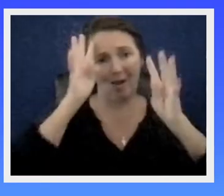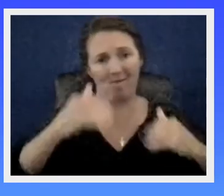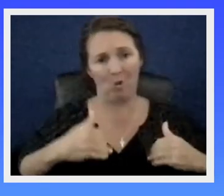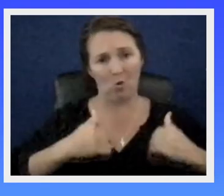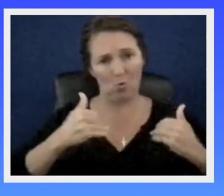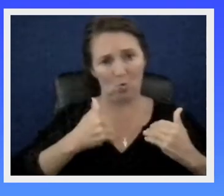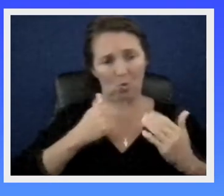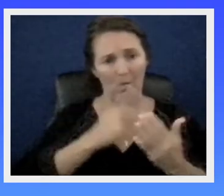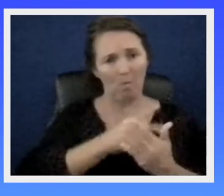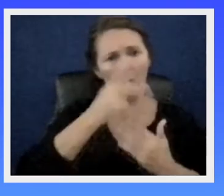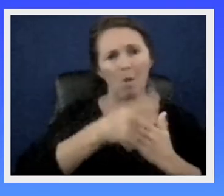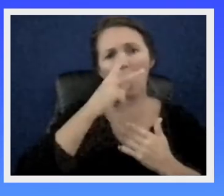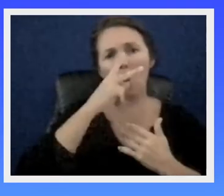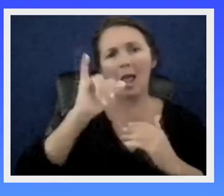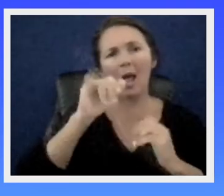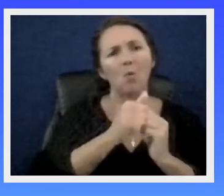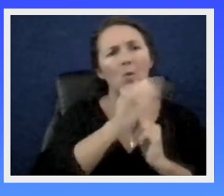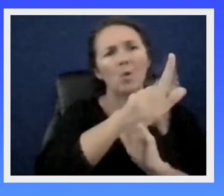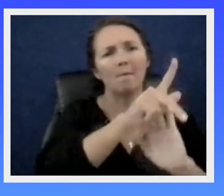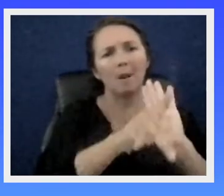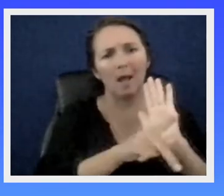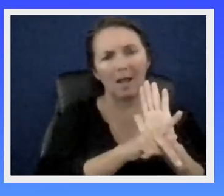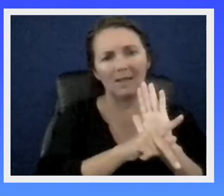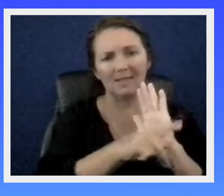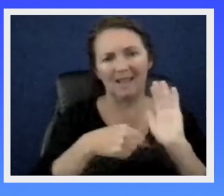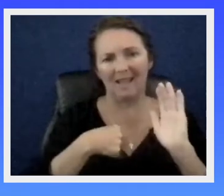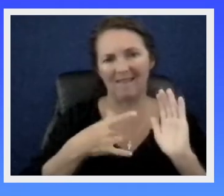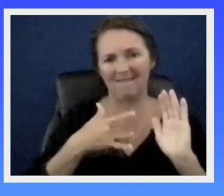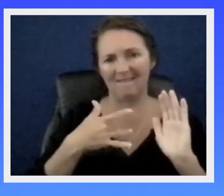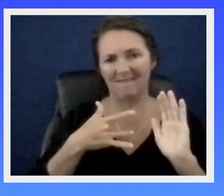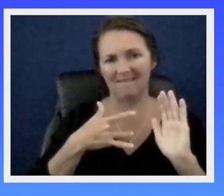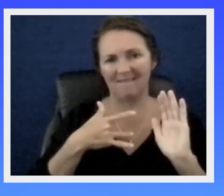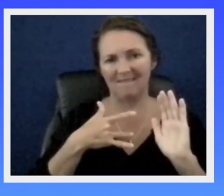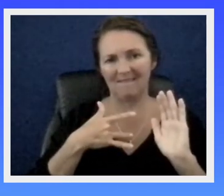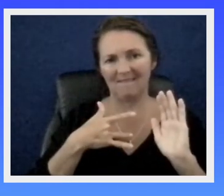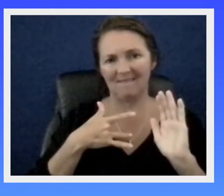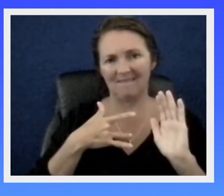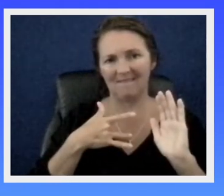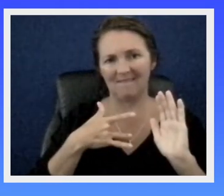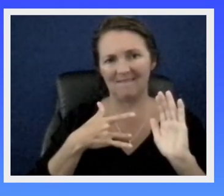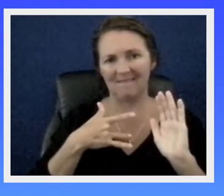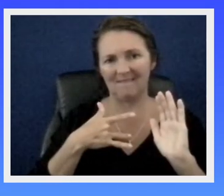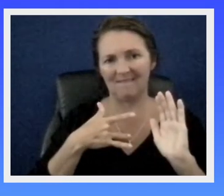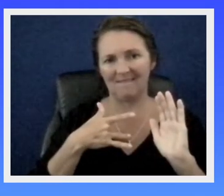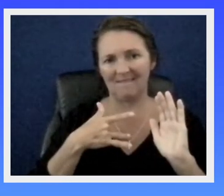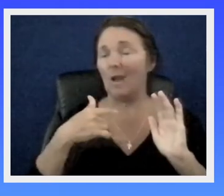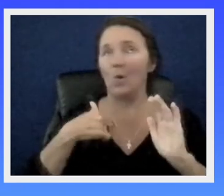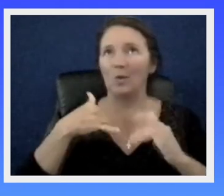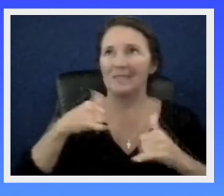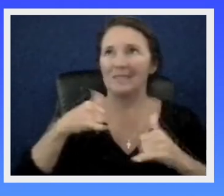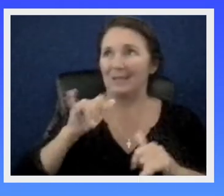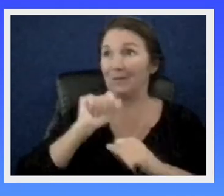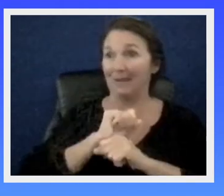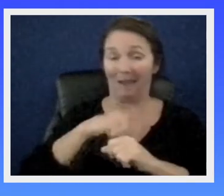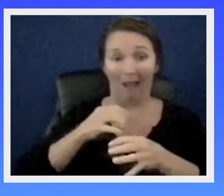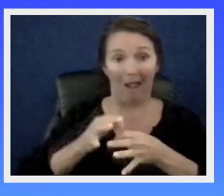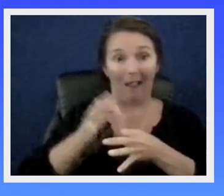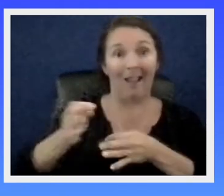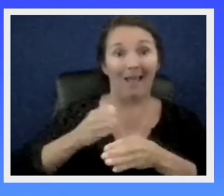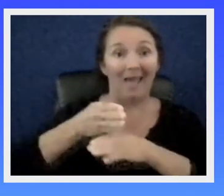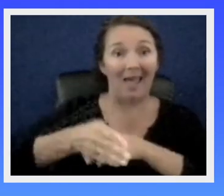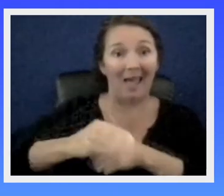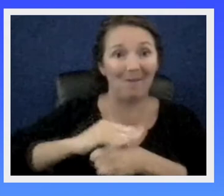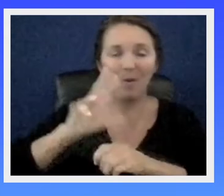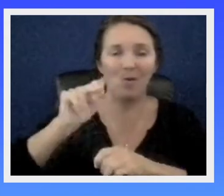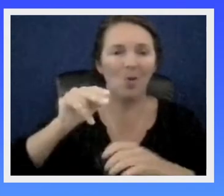like? And I actually feel like I said a faux pas, I said post-pandemic, we are absolutely still in the middle of the pandemic. So what does it look like in